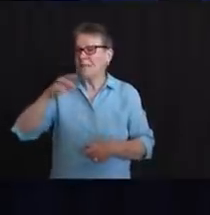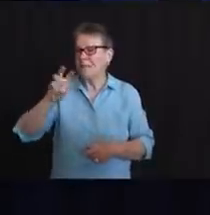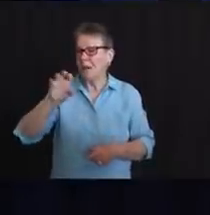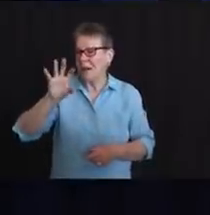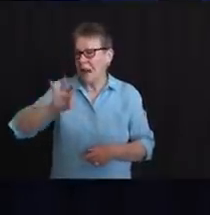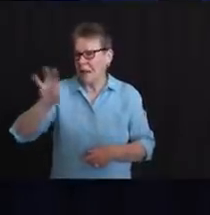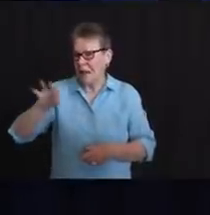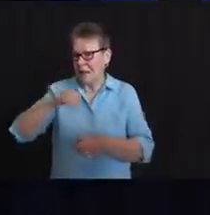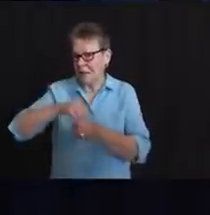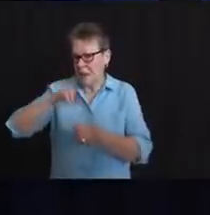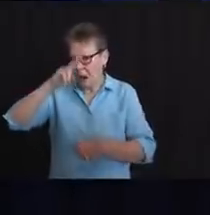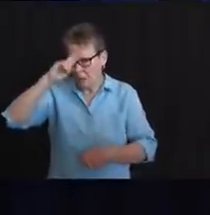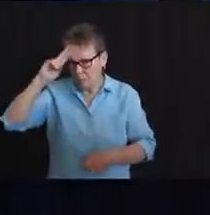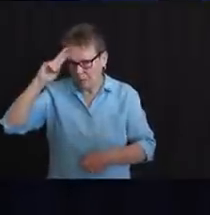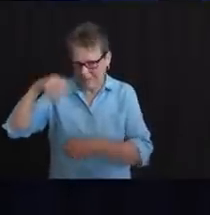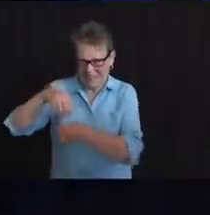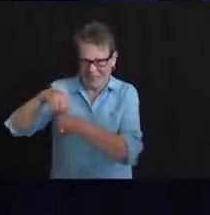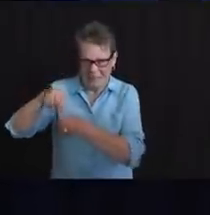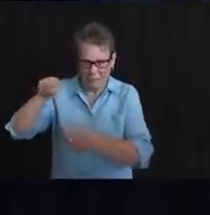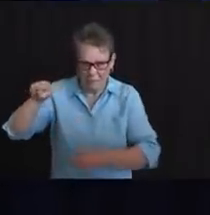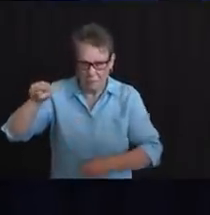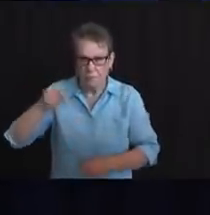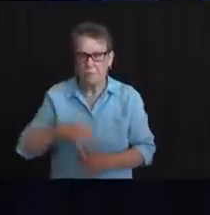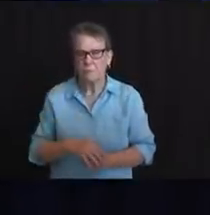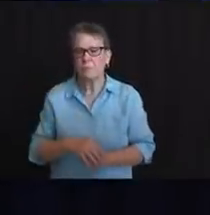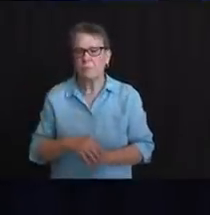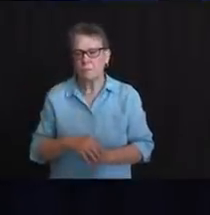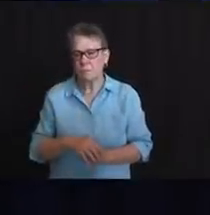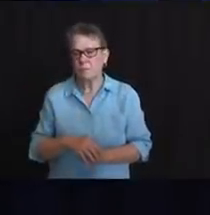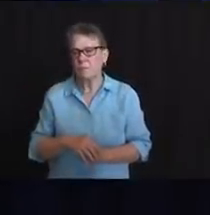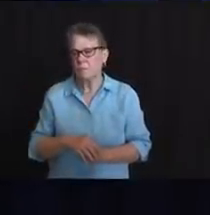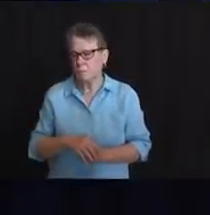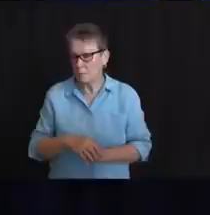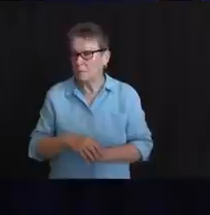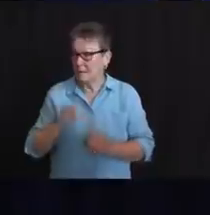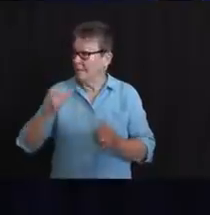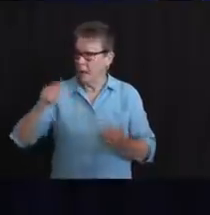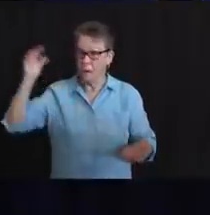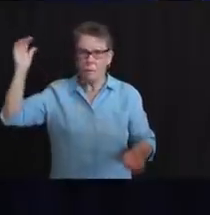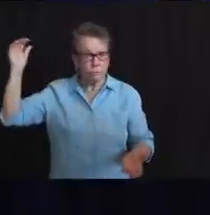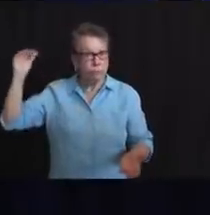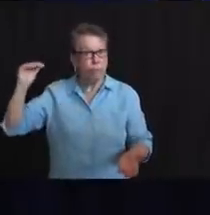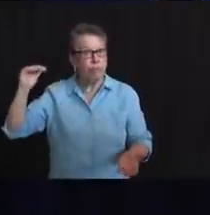positive patients and PUIs. This continues to trend in a very positive direction.